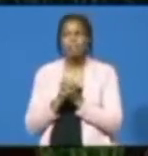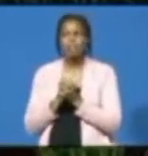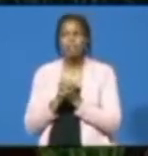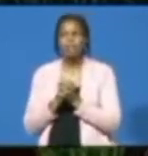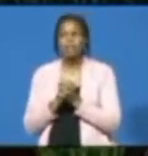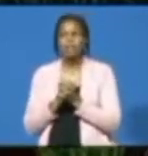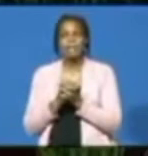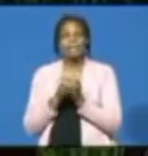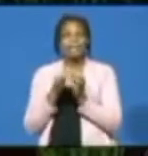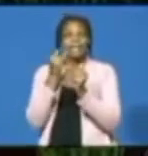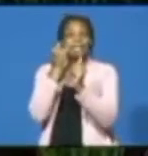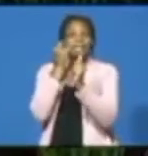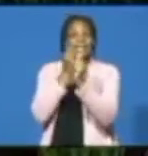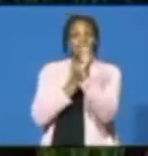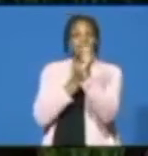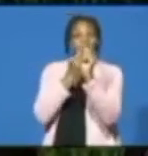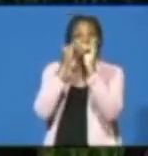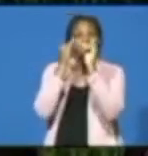each person watching,